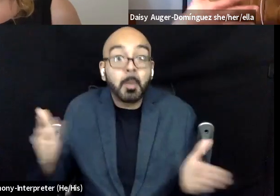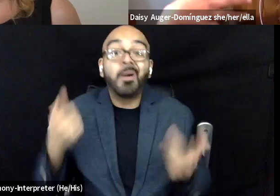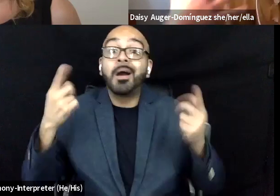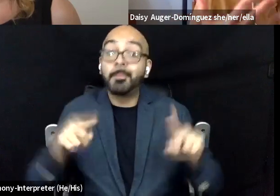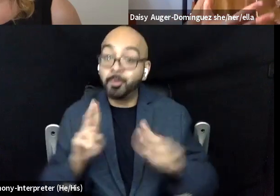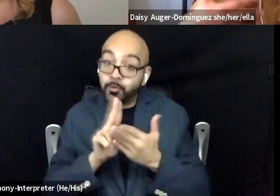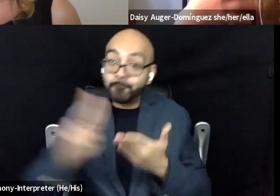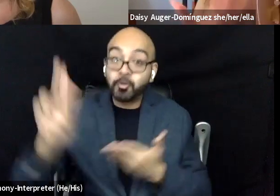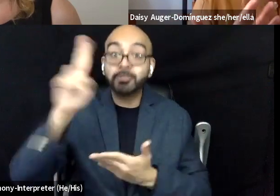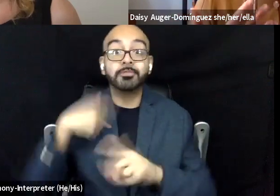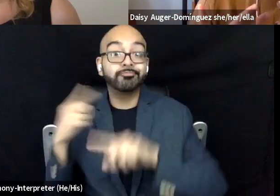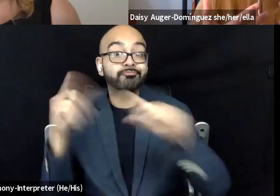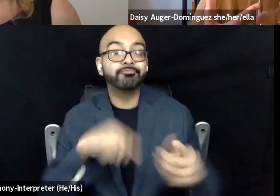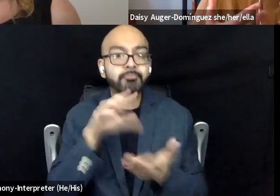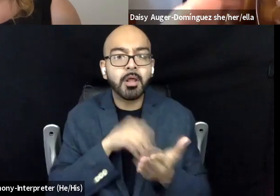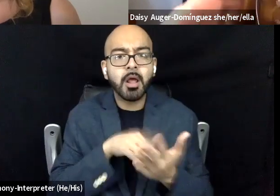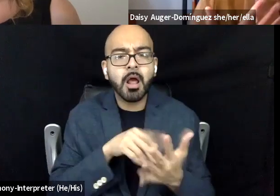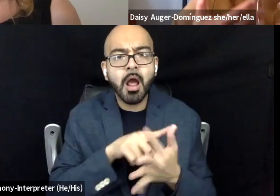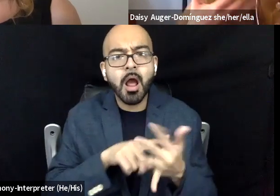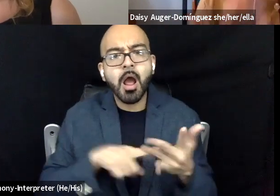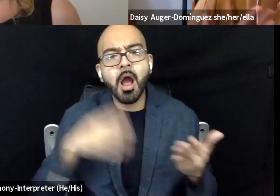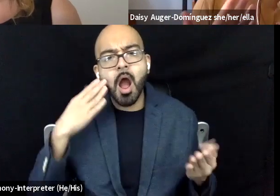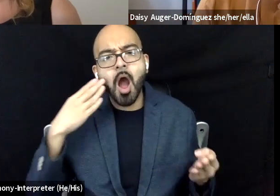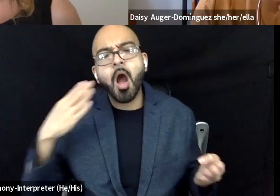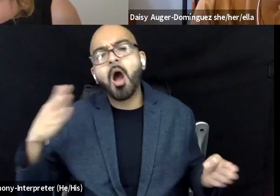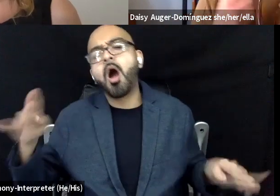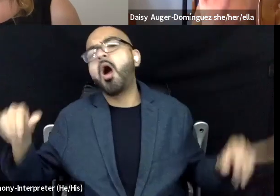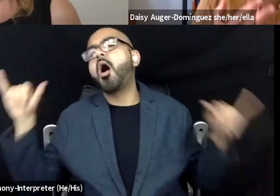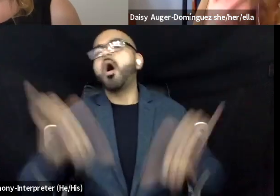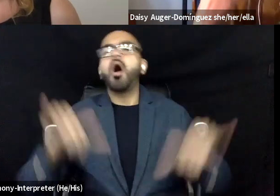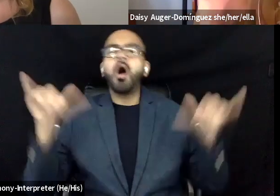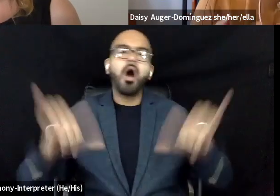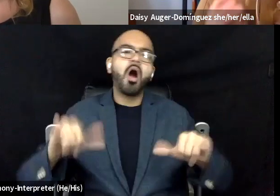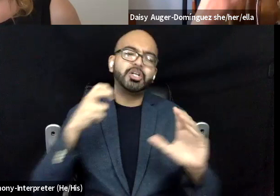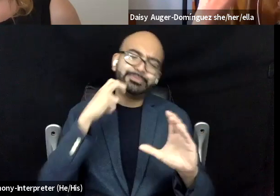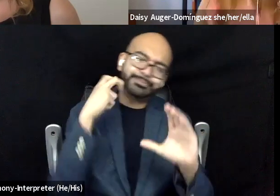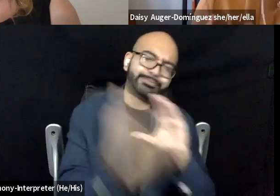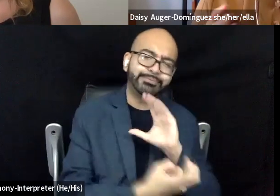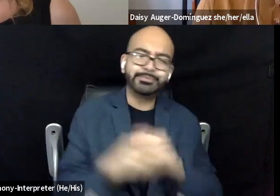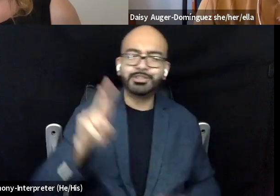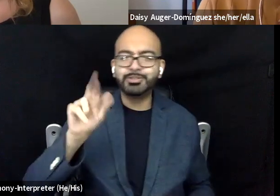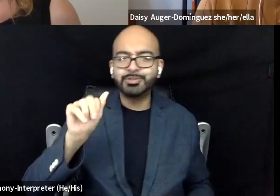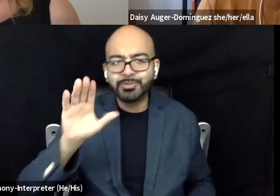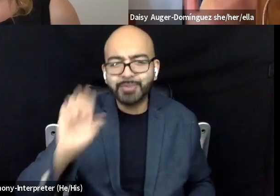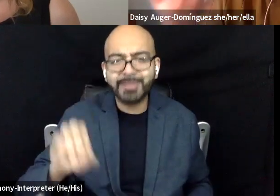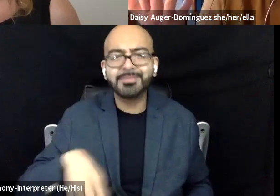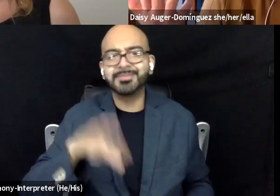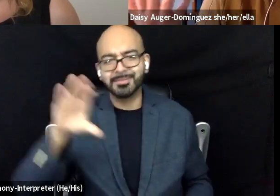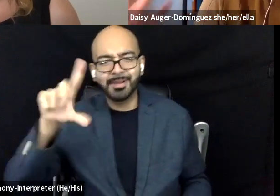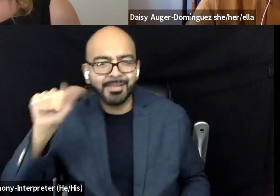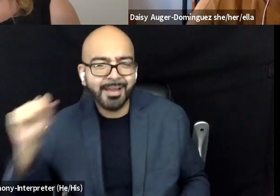where I could learn and grow and really ensconce myself in race and class and gender. And